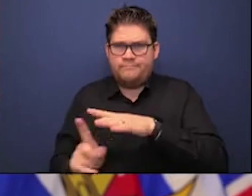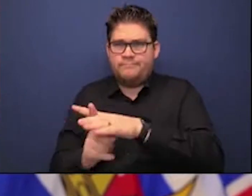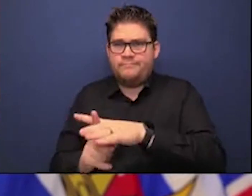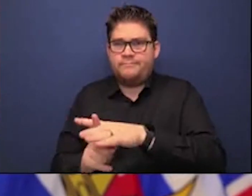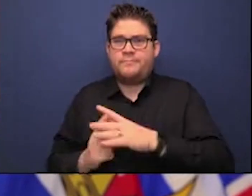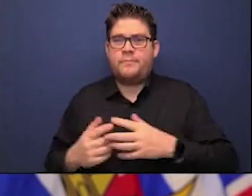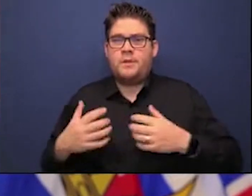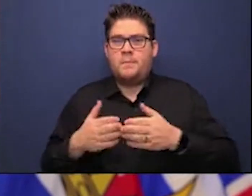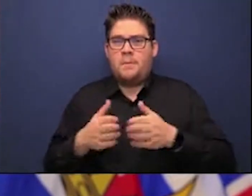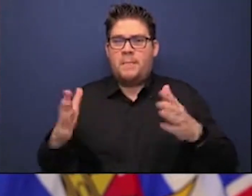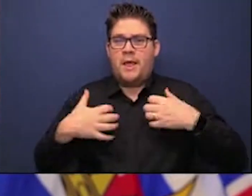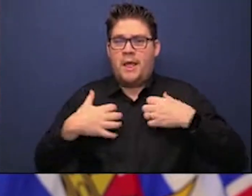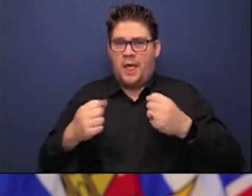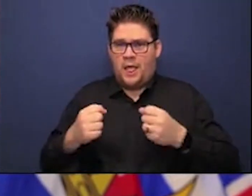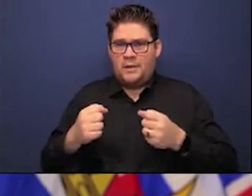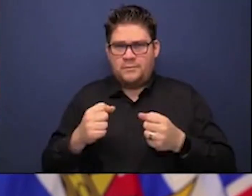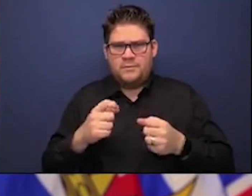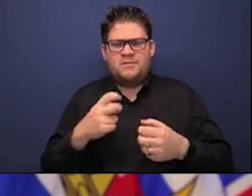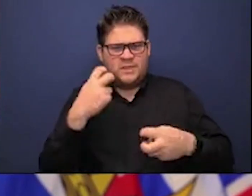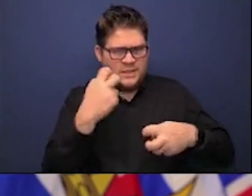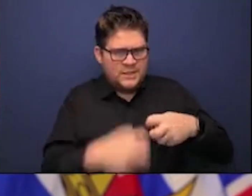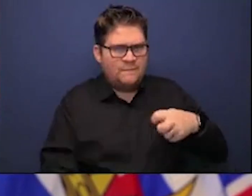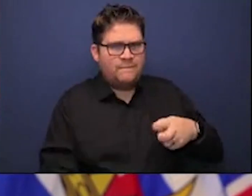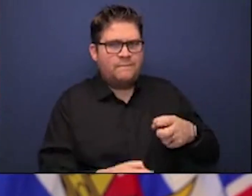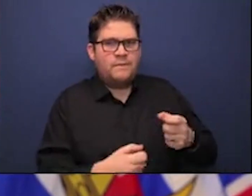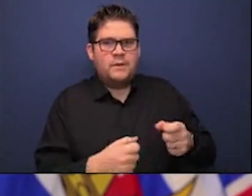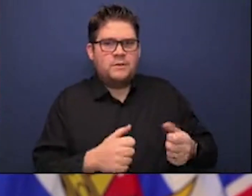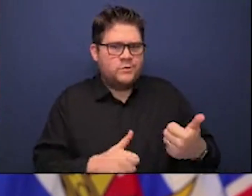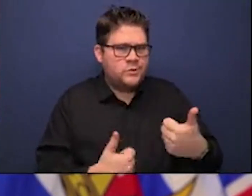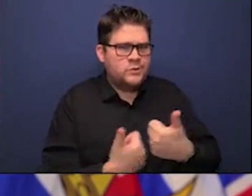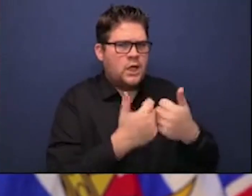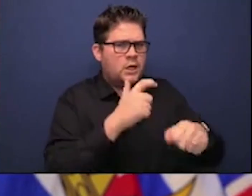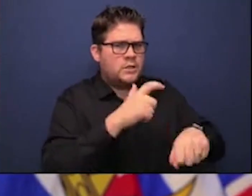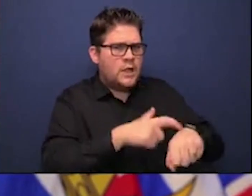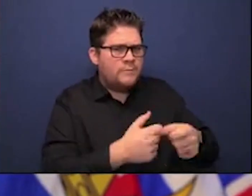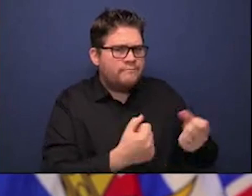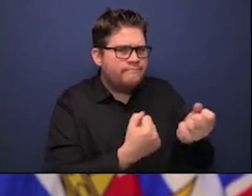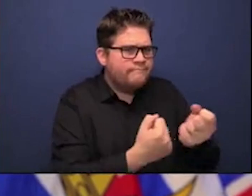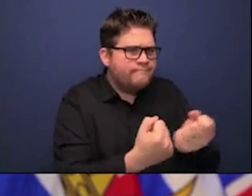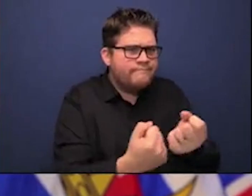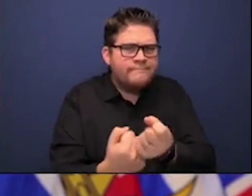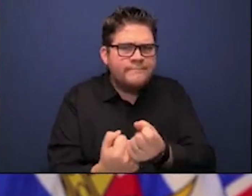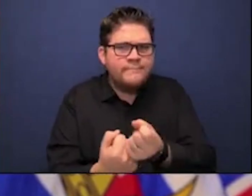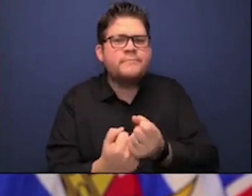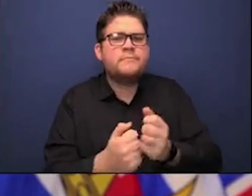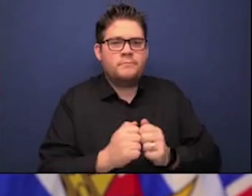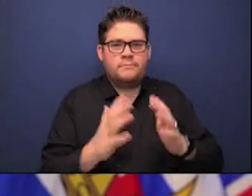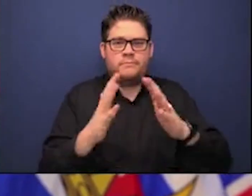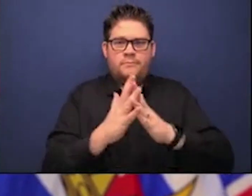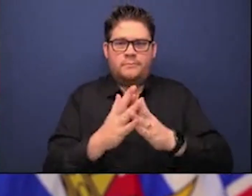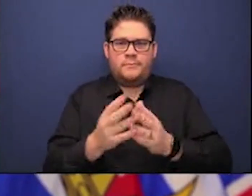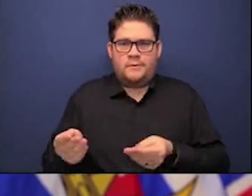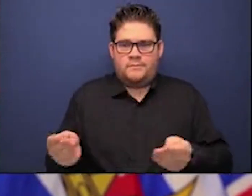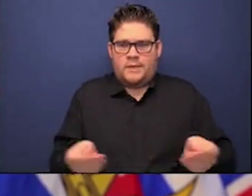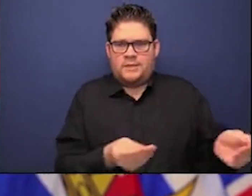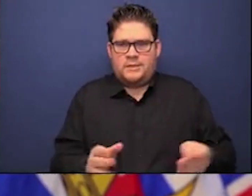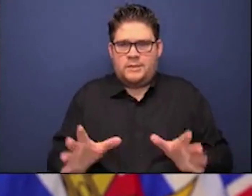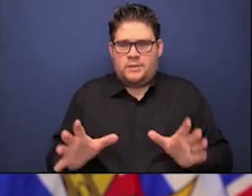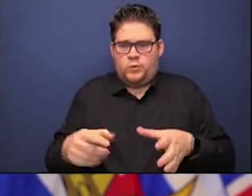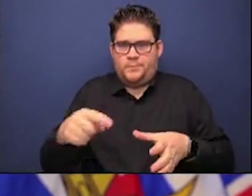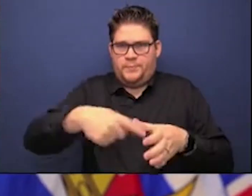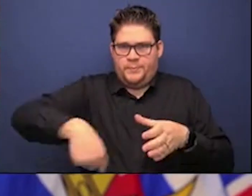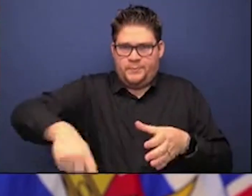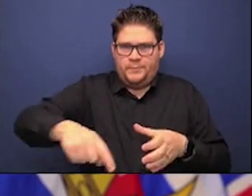started a public health school liaison group led by Dr. Reka Gustafson and Dr. Jeff McKee now at the